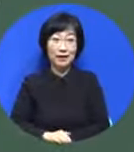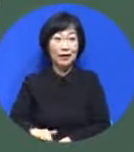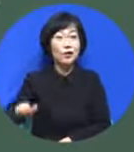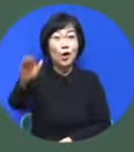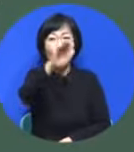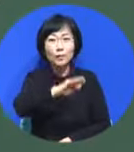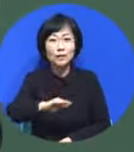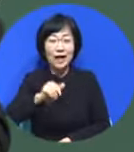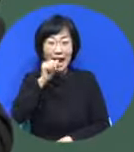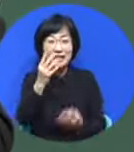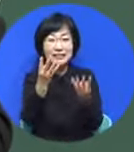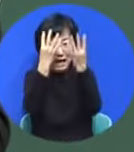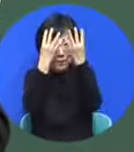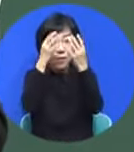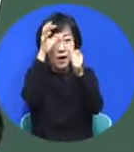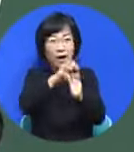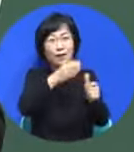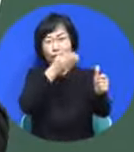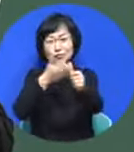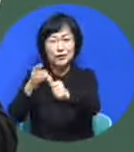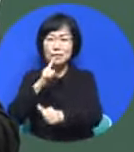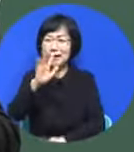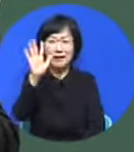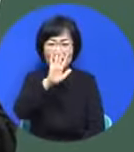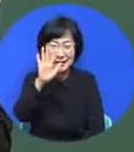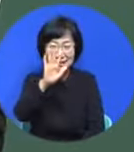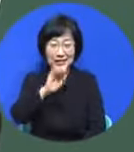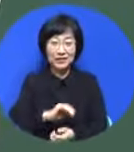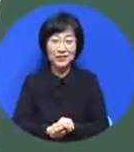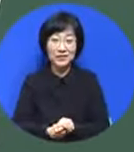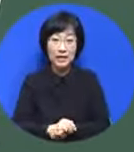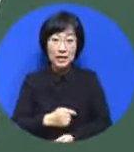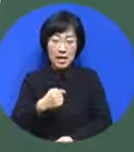I am not telling you all to go to prison.